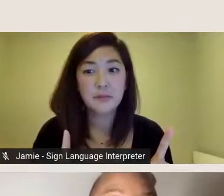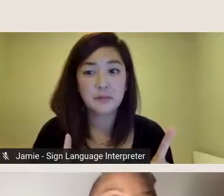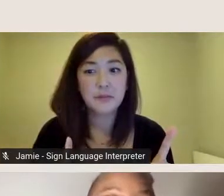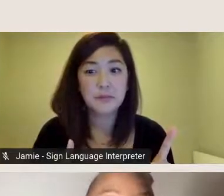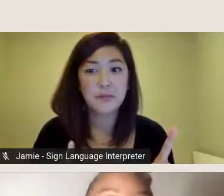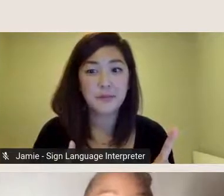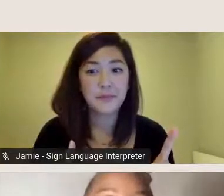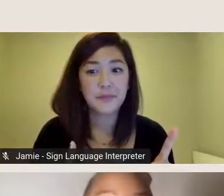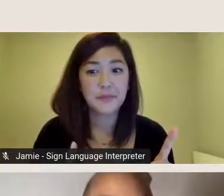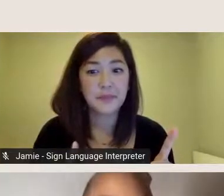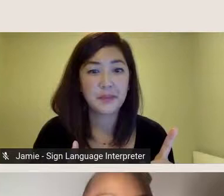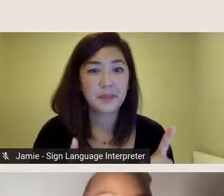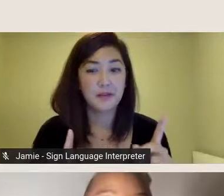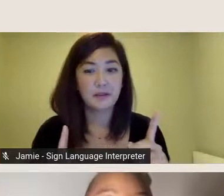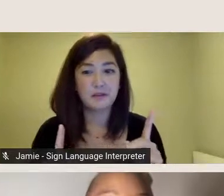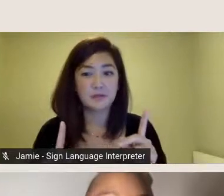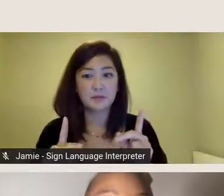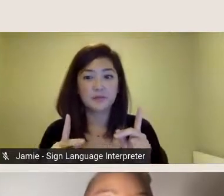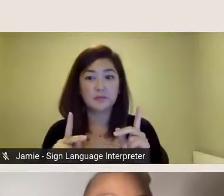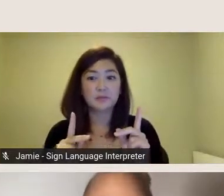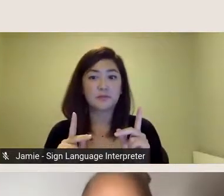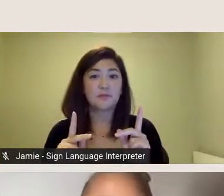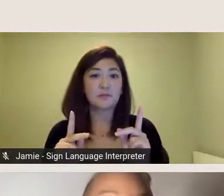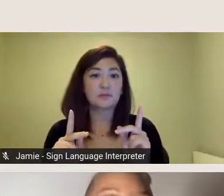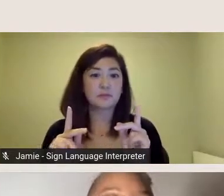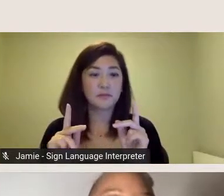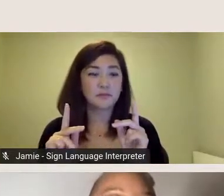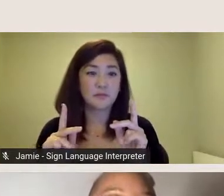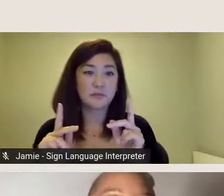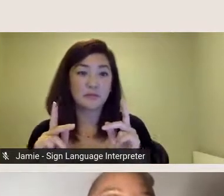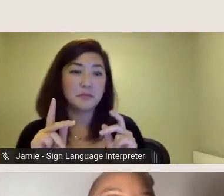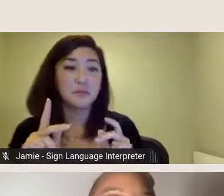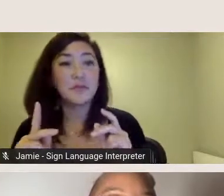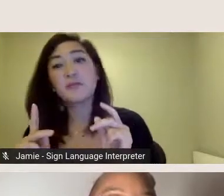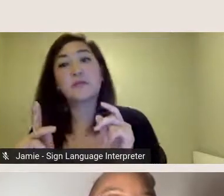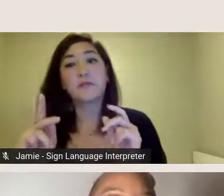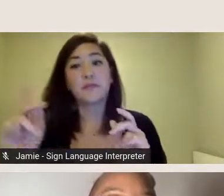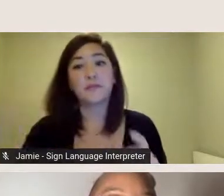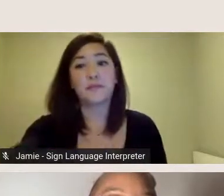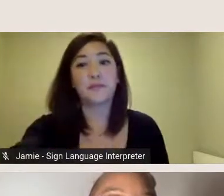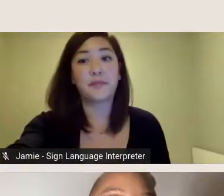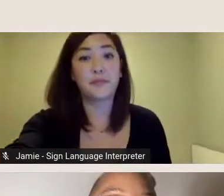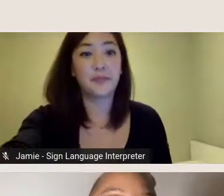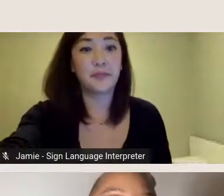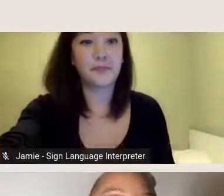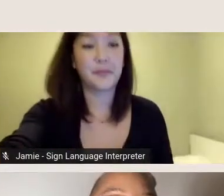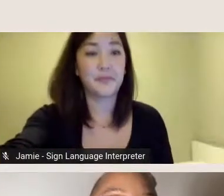them, another situation where once again, we are